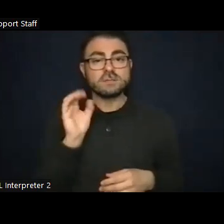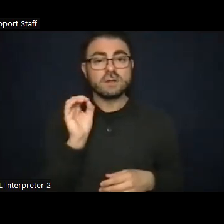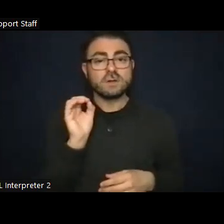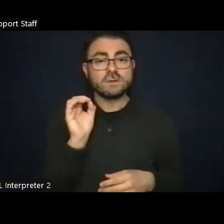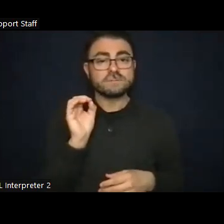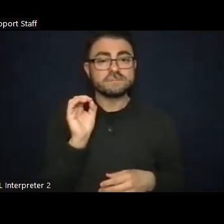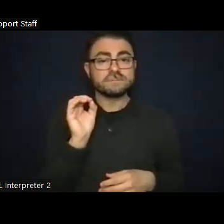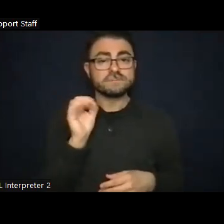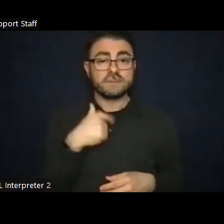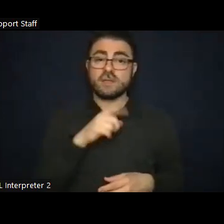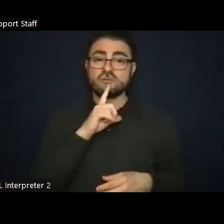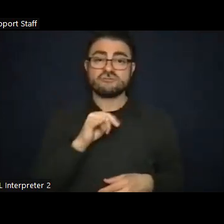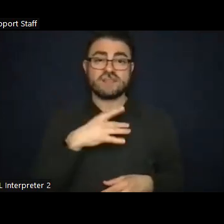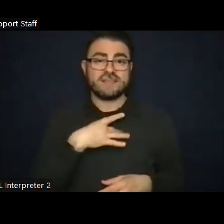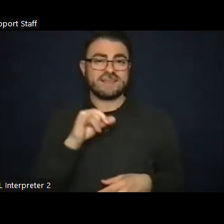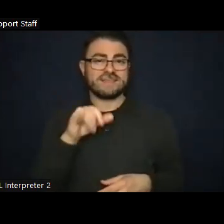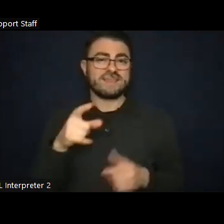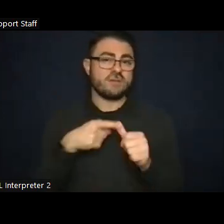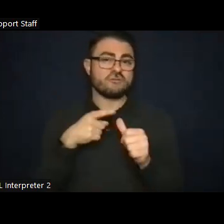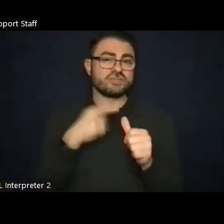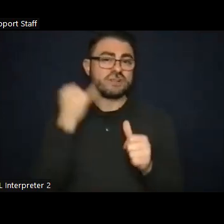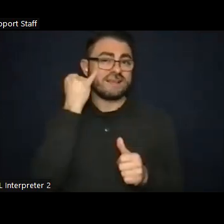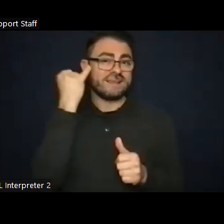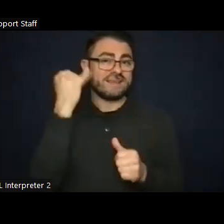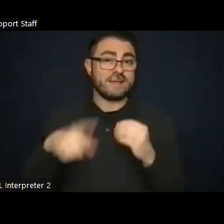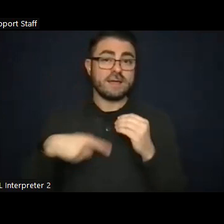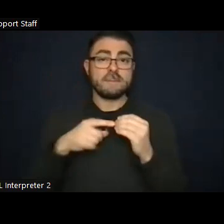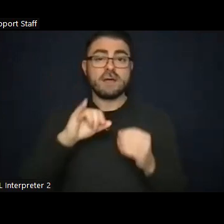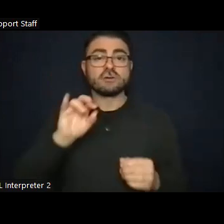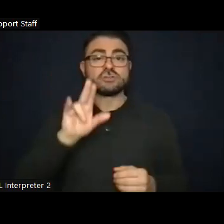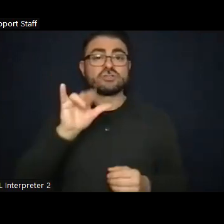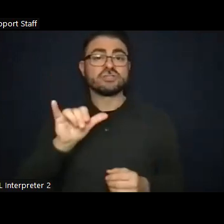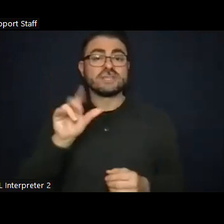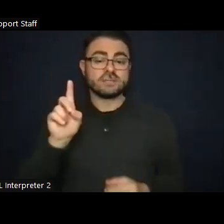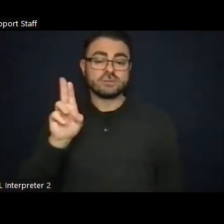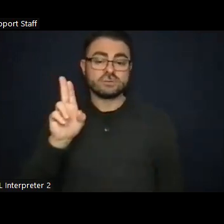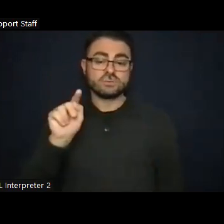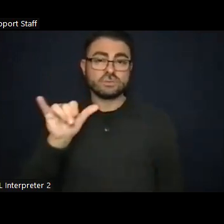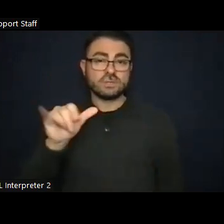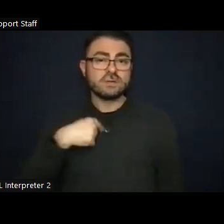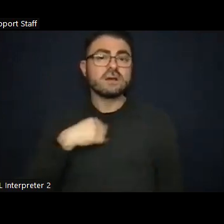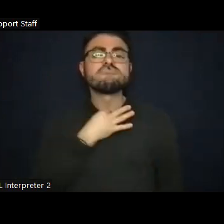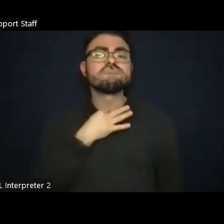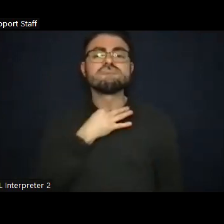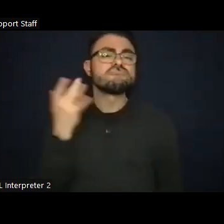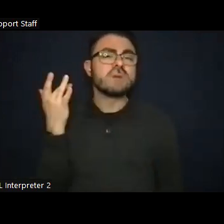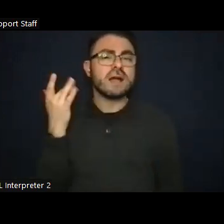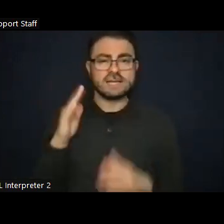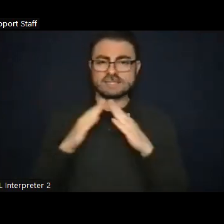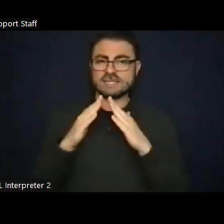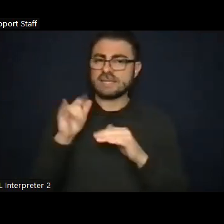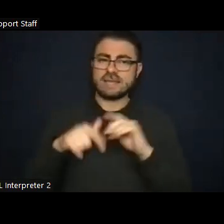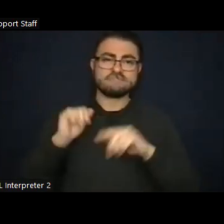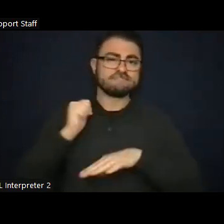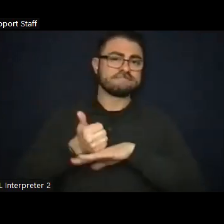And I really liked the original idea about jury duty. I'm interested to find out more about why the city couldn't make its own rules that are similar to